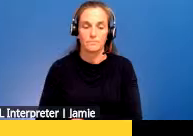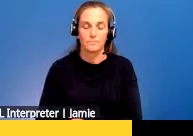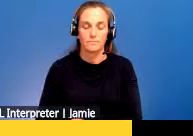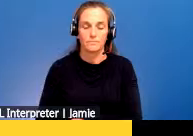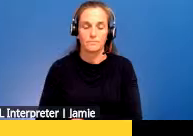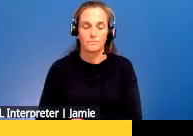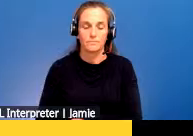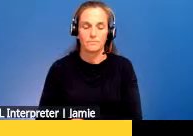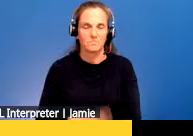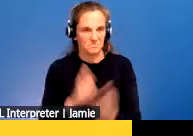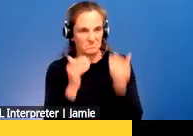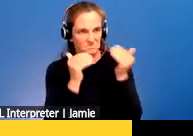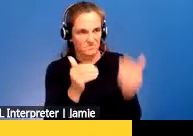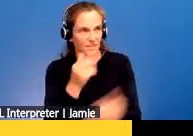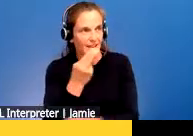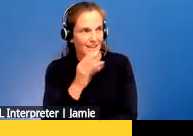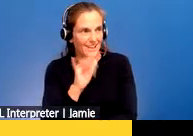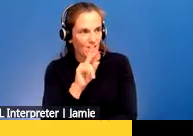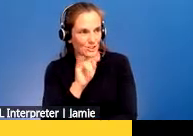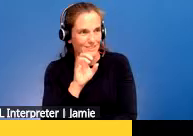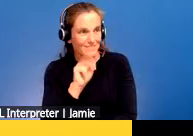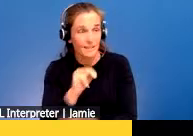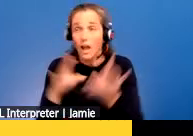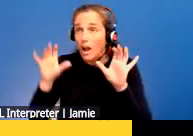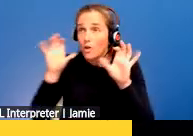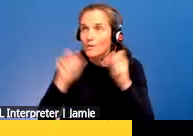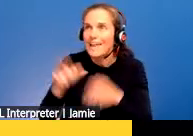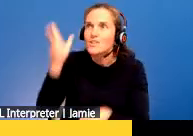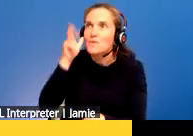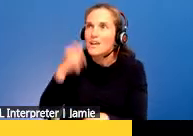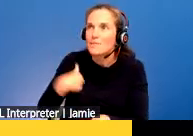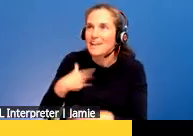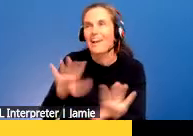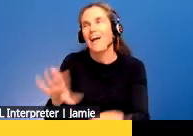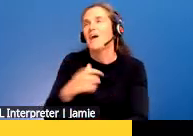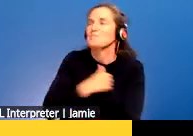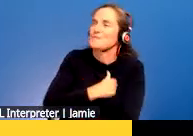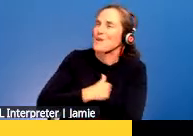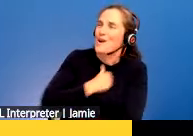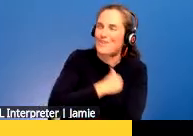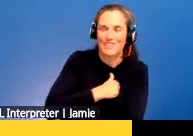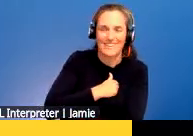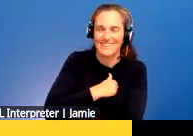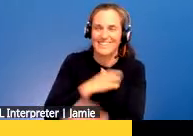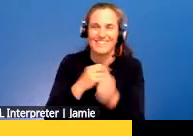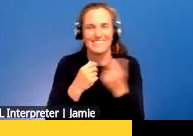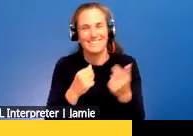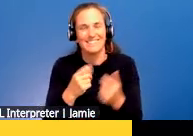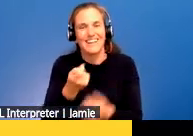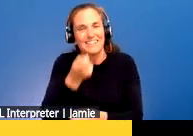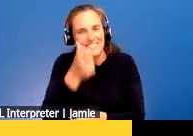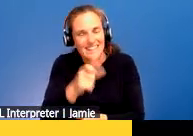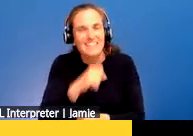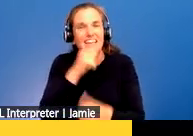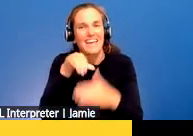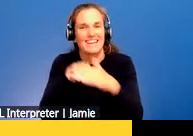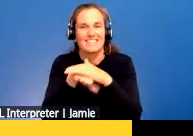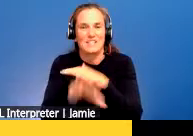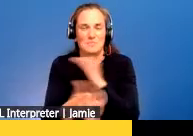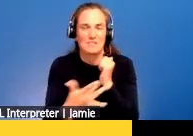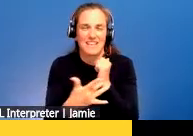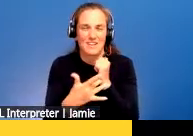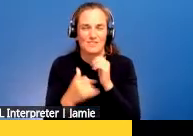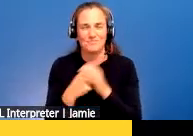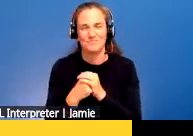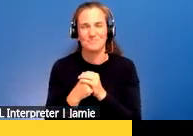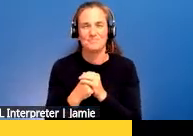Go ahead, Hilton. Hello, can you hear me? Yes. I'm sorry, slightly inaccessible technology. I'm